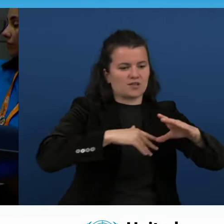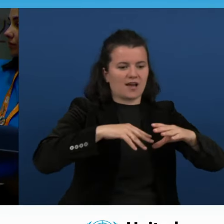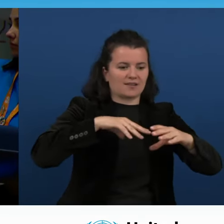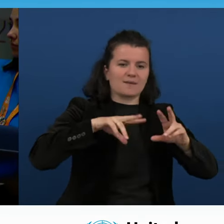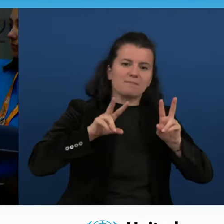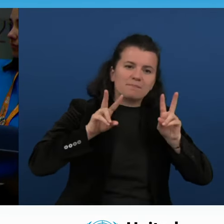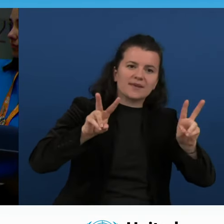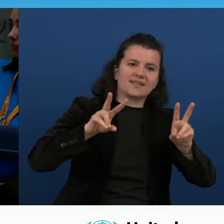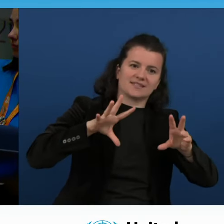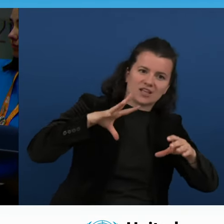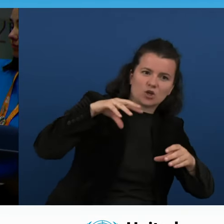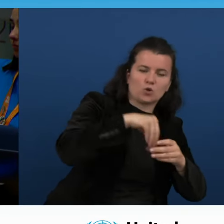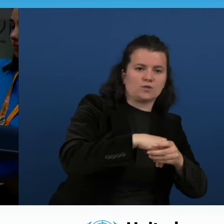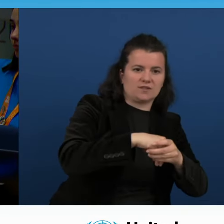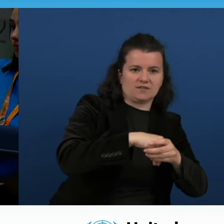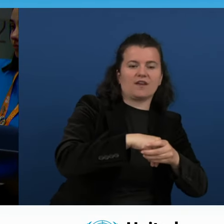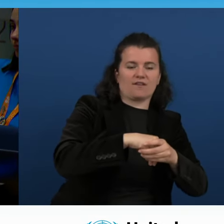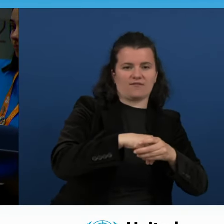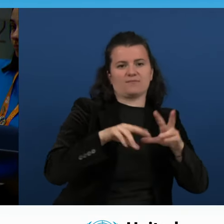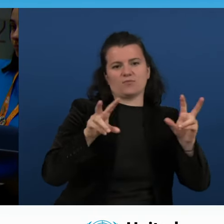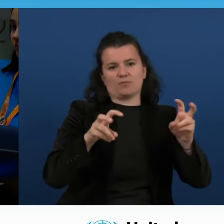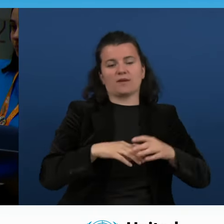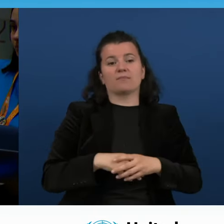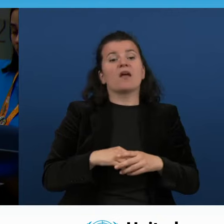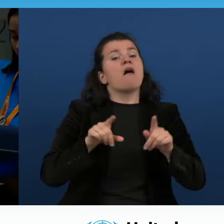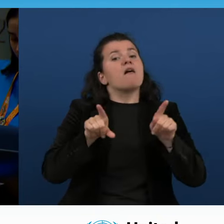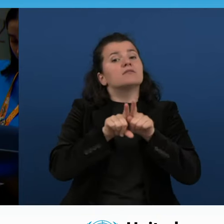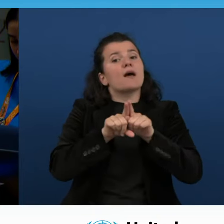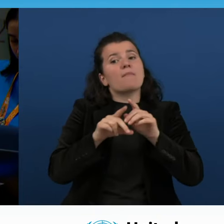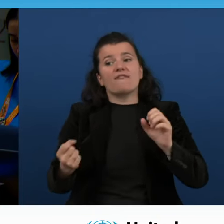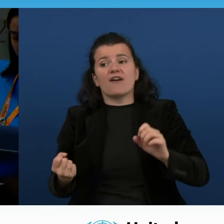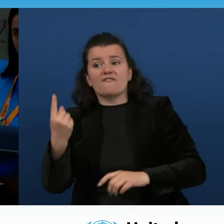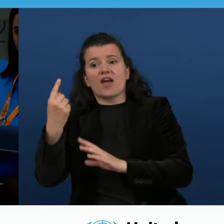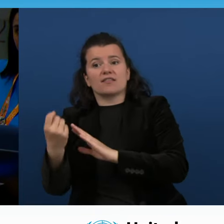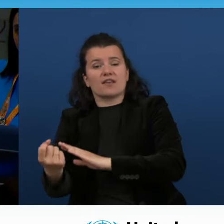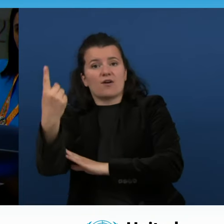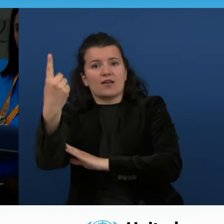like to invite you to visit the side events taking place from 1 to 3 p.m.